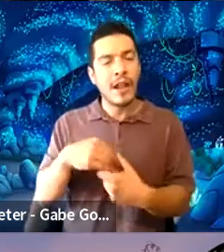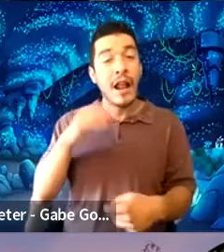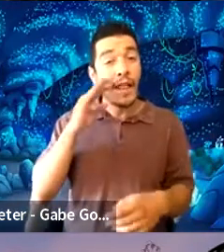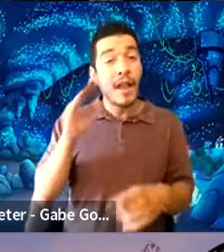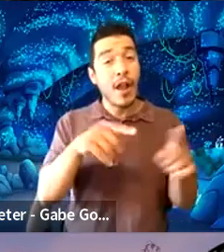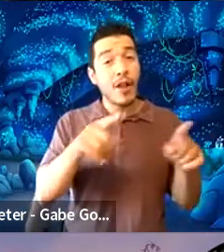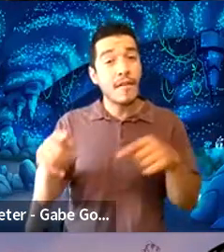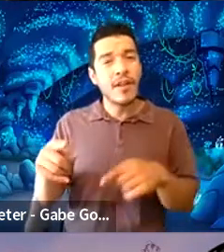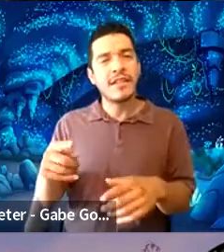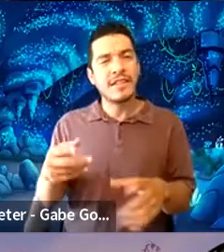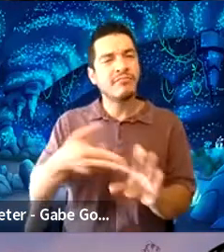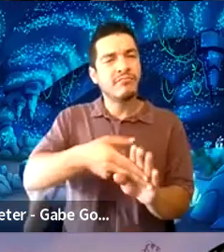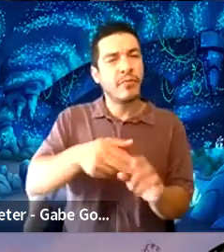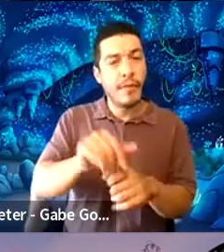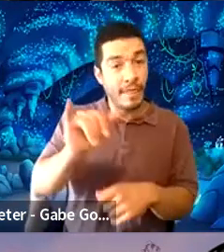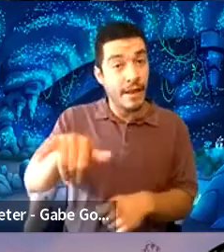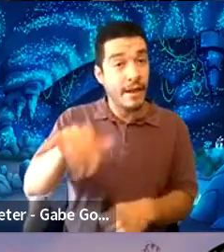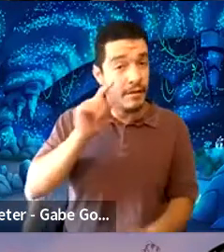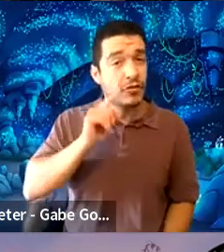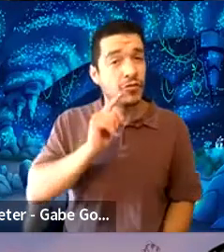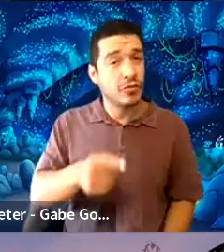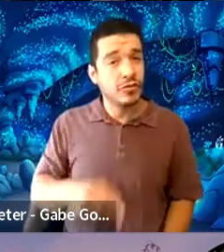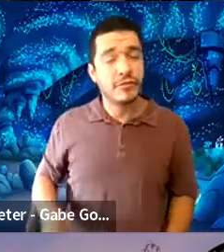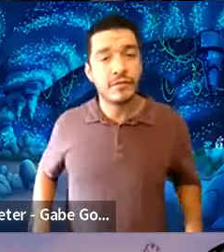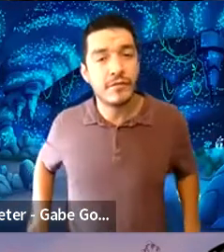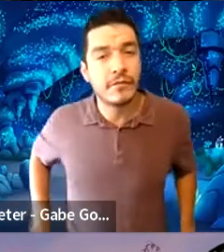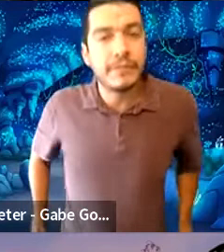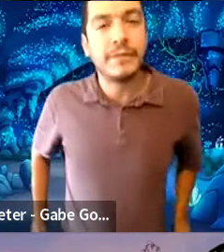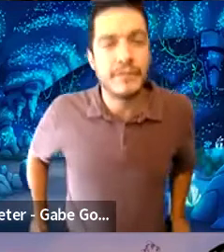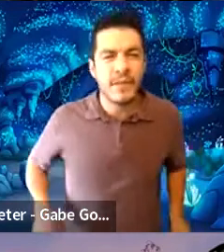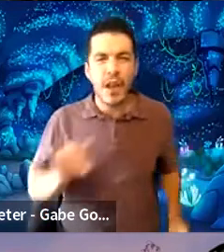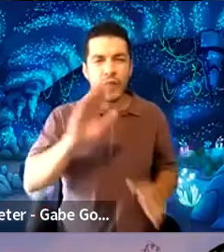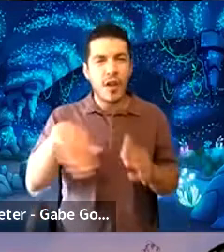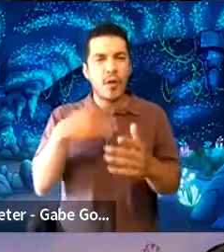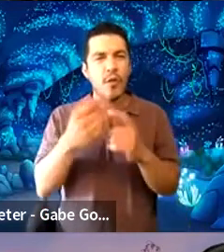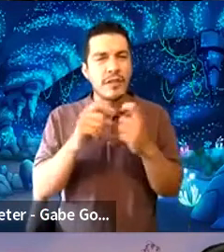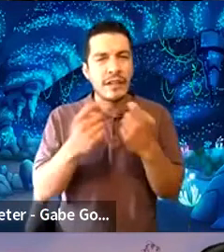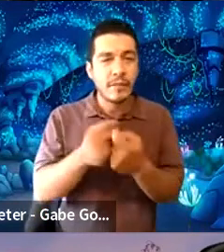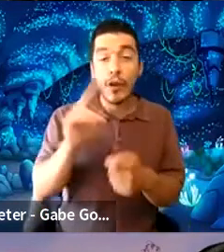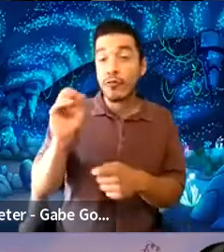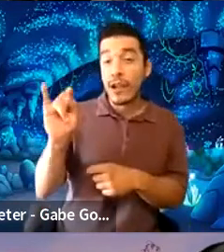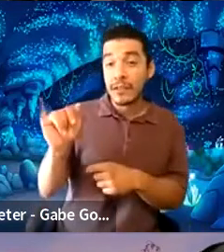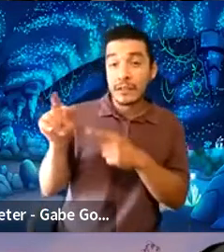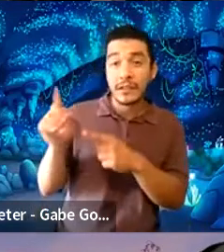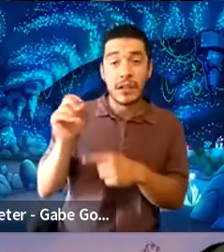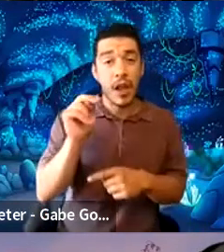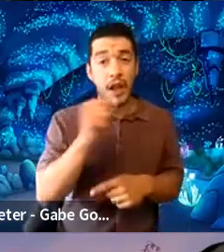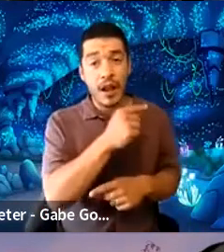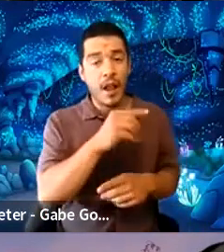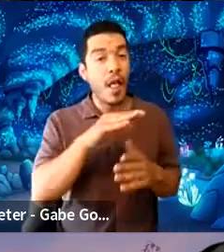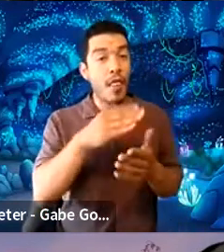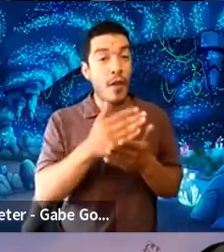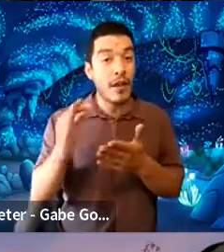in that for sure. And I also, our whole team, Rusty, Donna, the rest of the writers who are